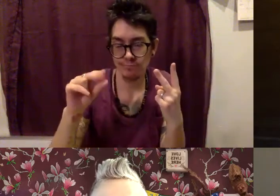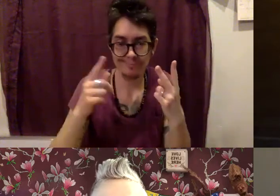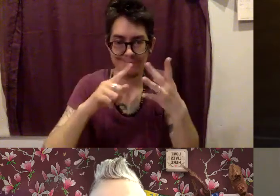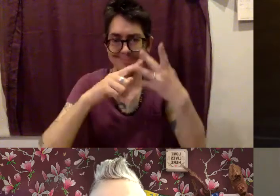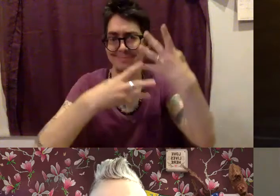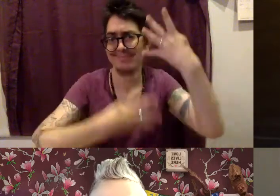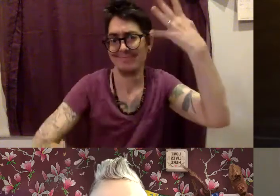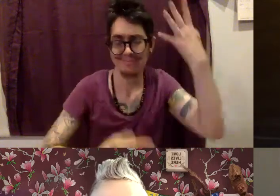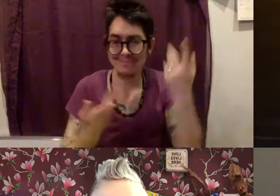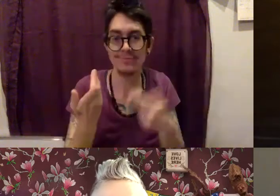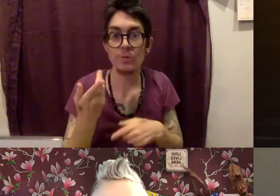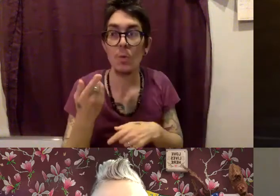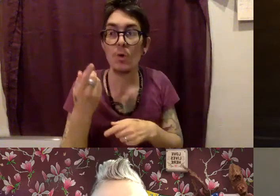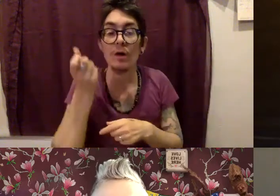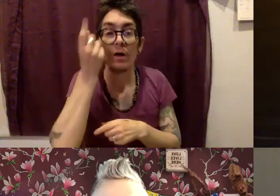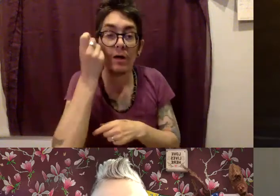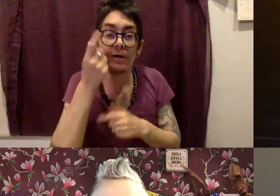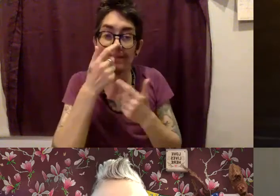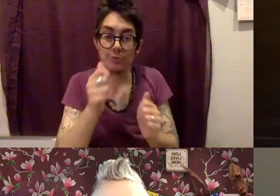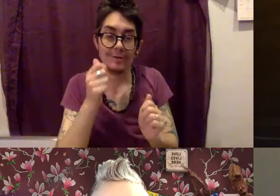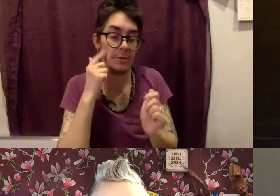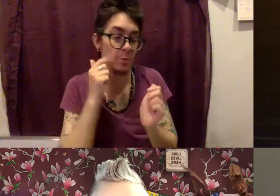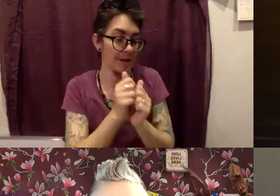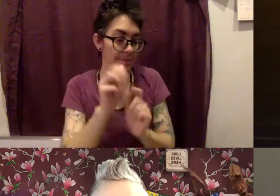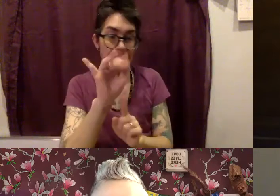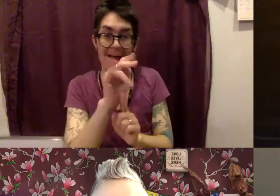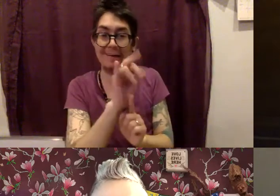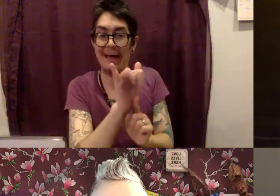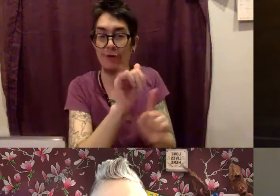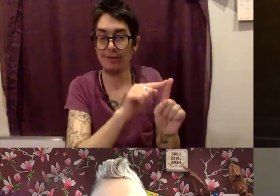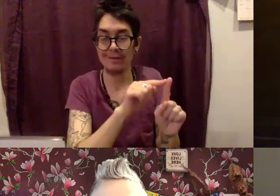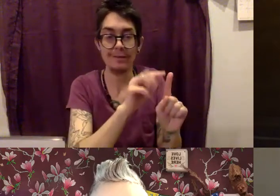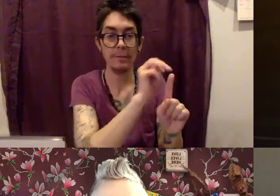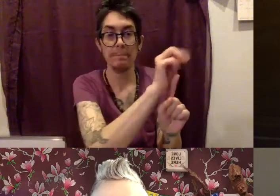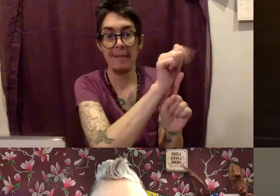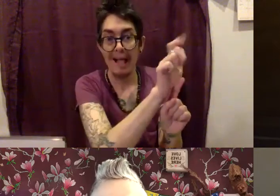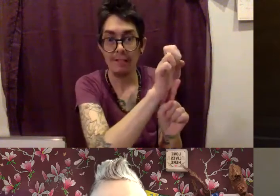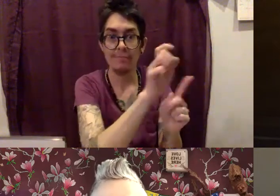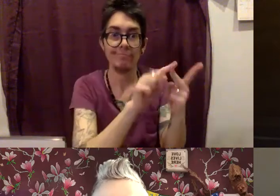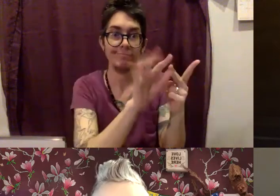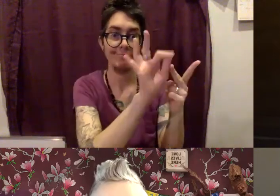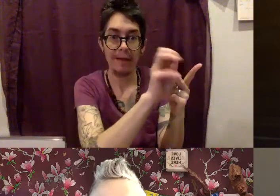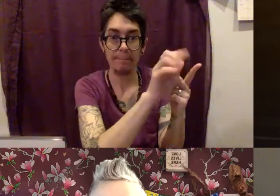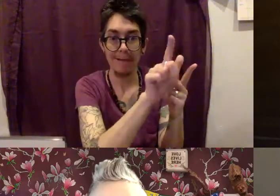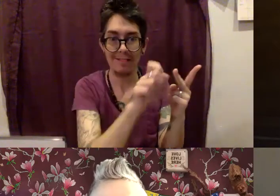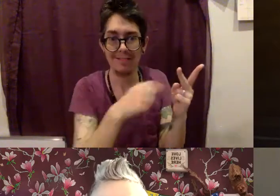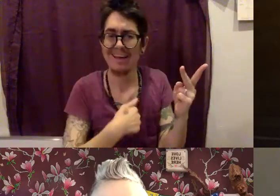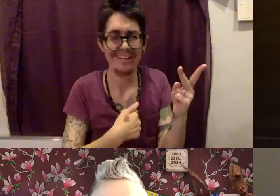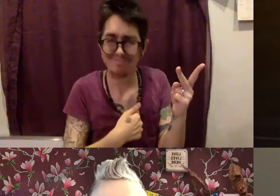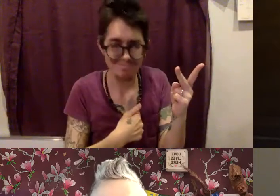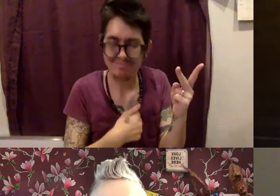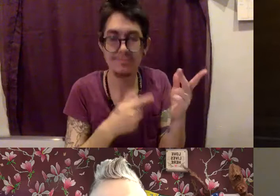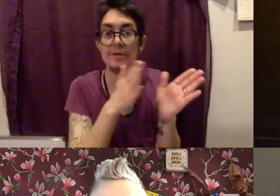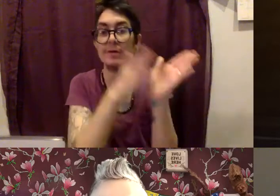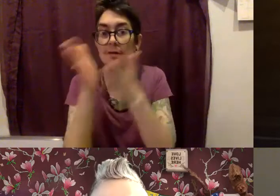limiting to only 2 genders, there are so many more than that. And that binary, the concept of a binary,